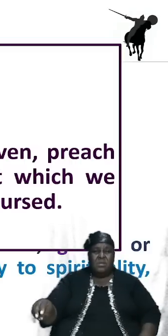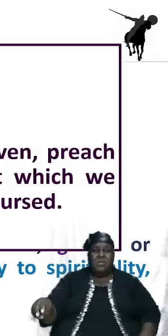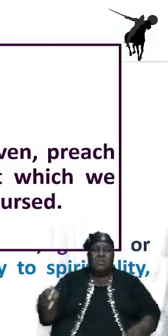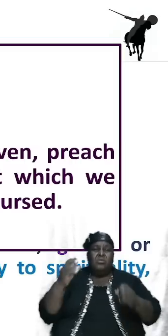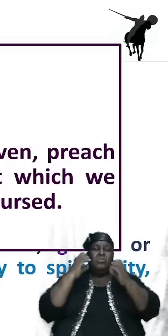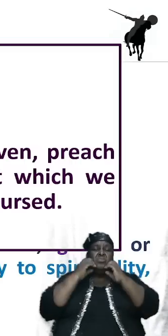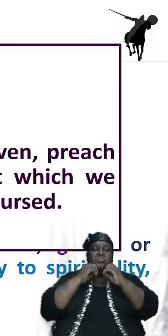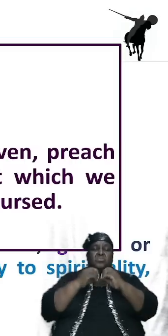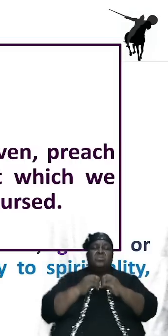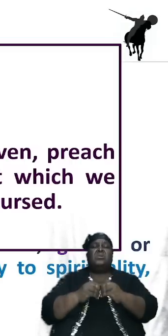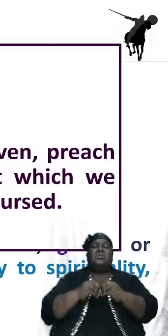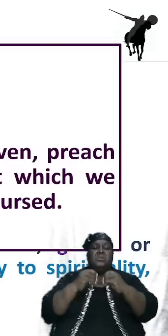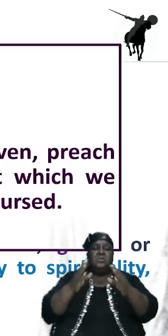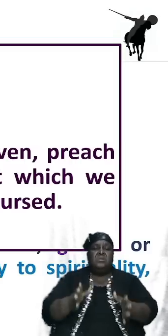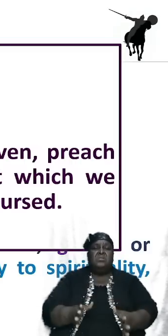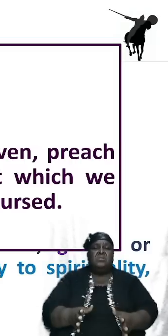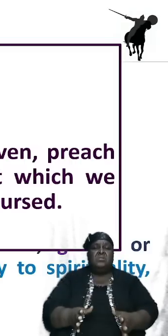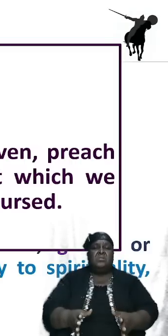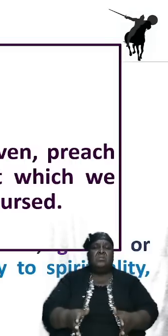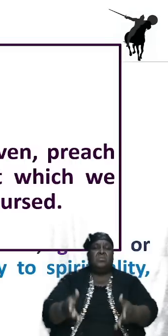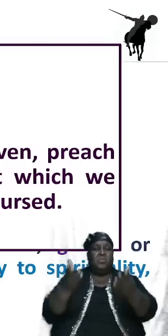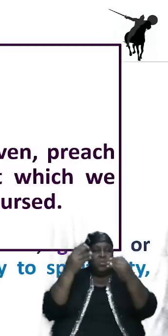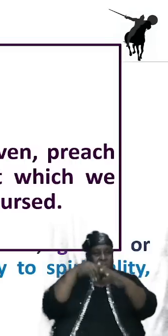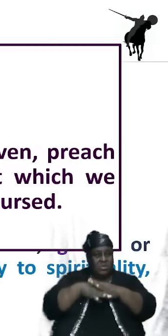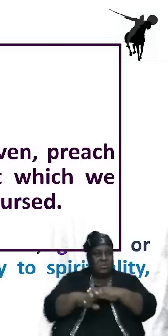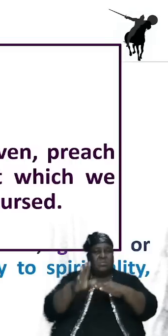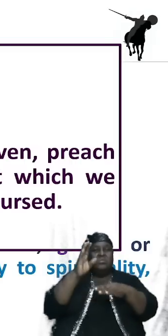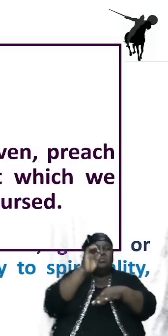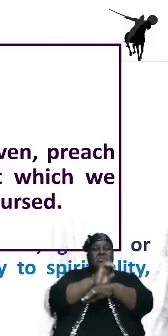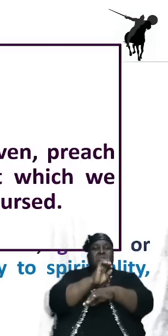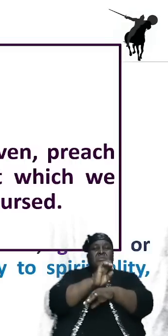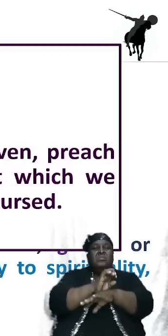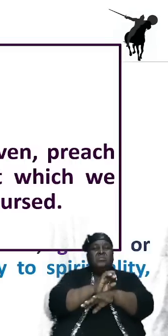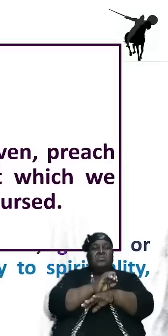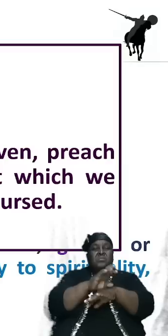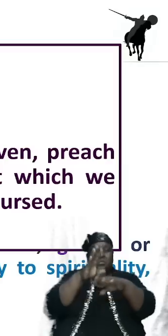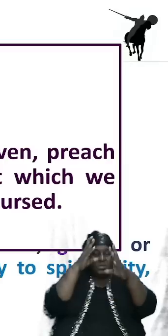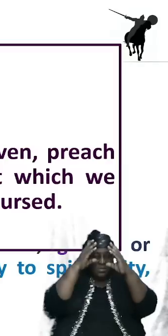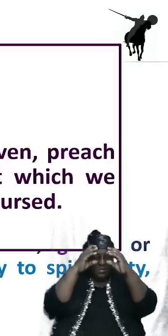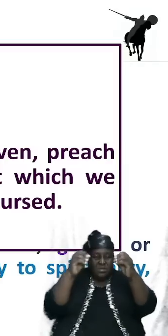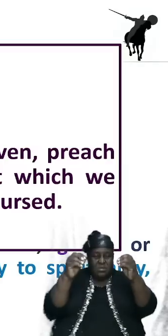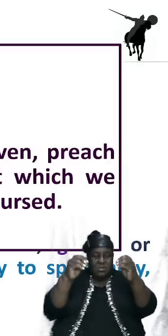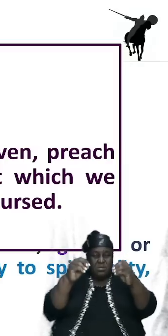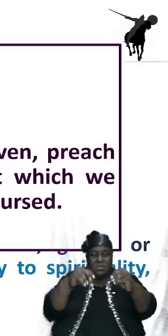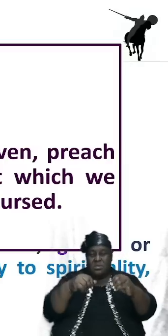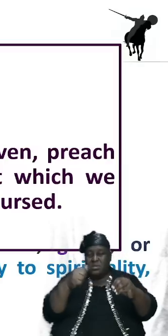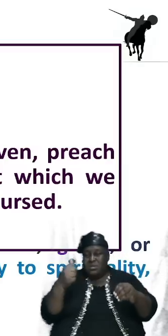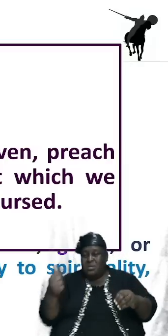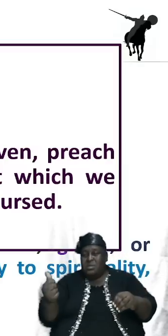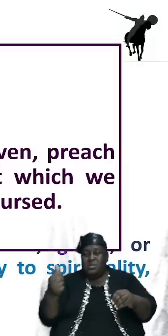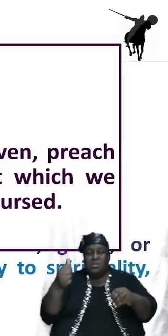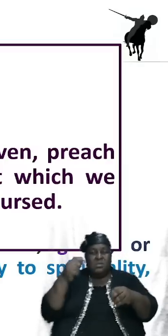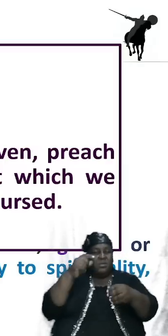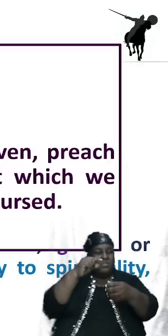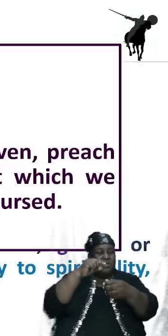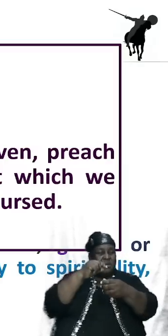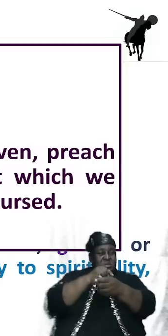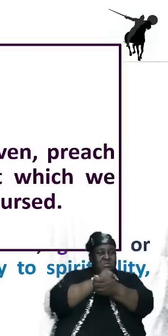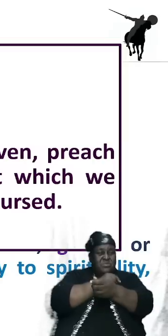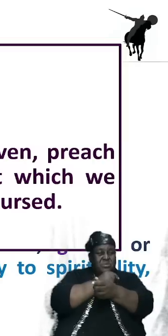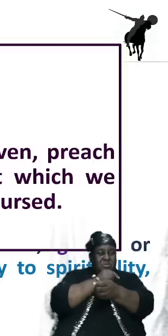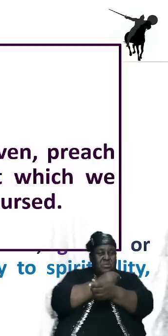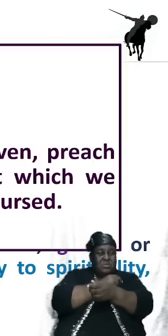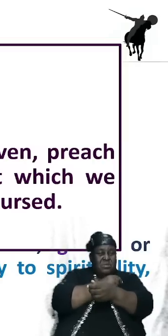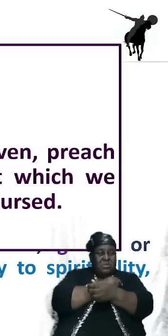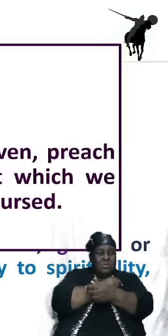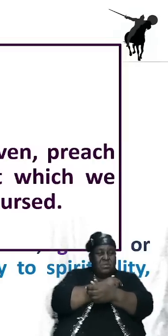Judaizers. What they had done, they had come into the church, and they were teaching another gospel. They were teaching something.